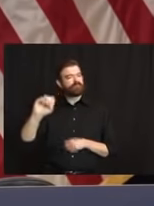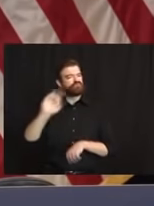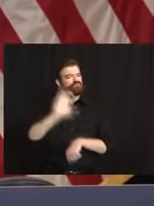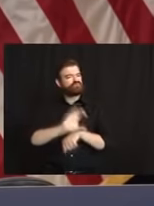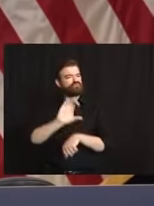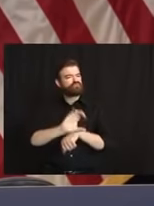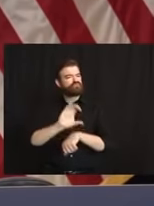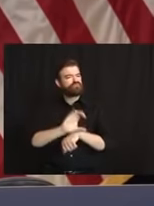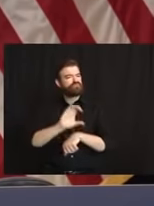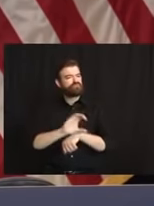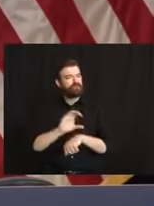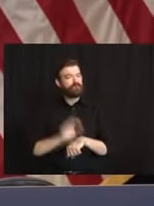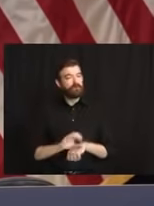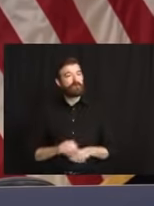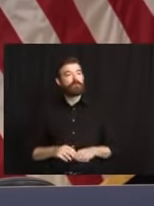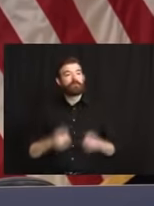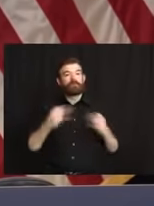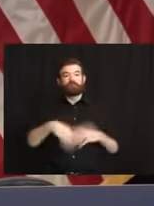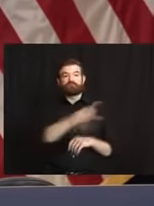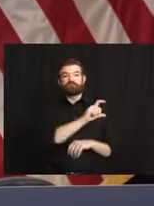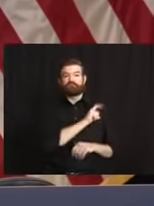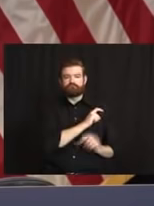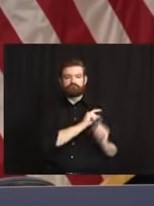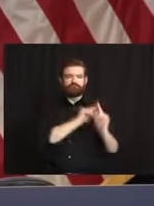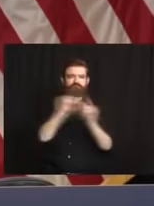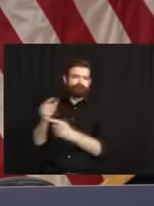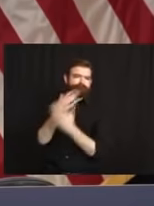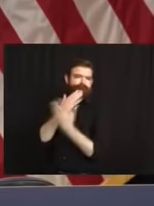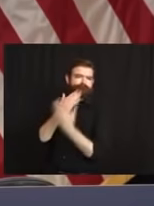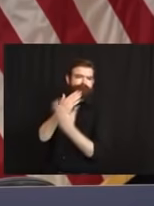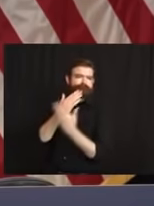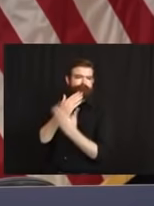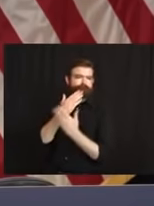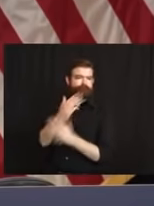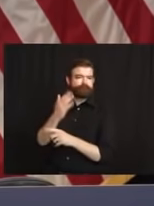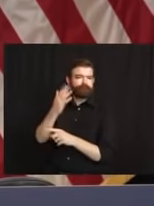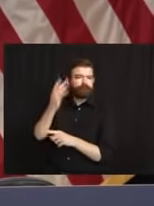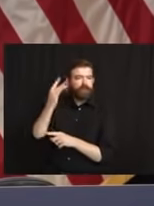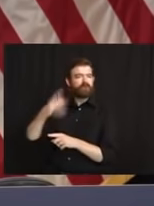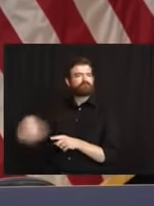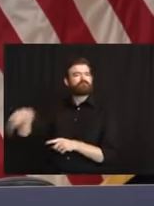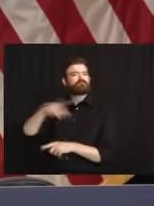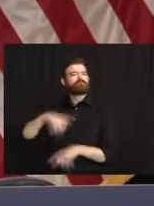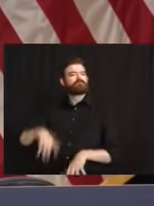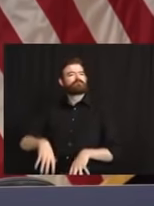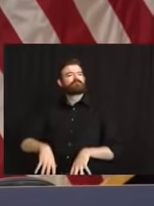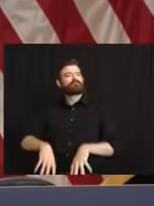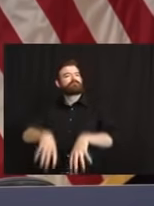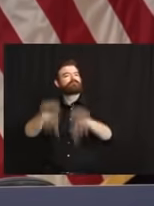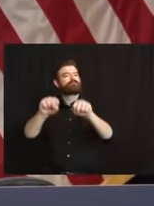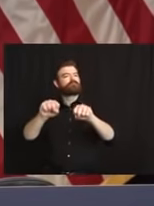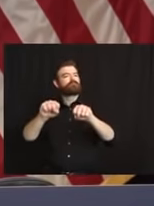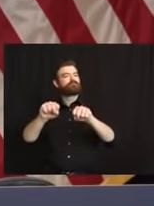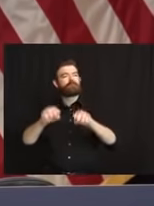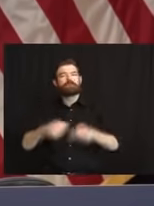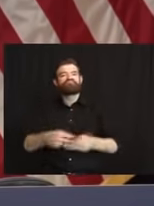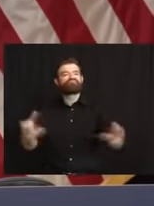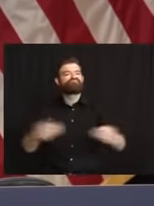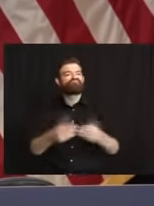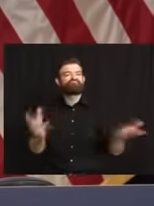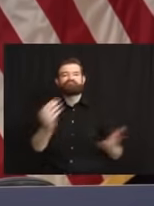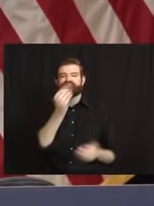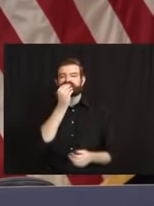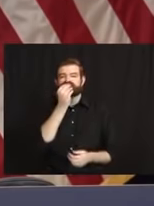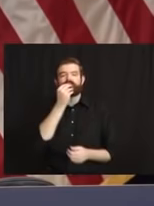St. Matthew's AME provided meals for our mortuary affairs, if you remember those temporary morgue sites in Newark, for troopers,